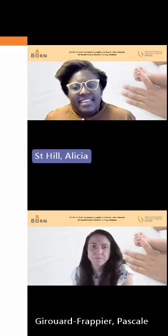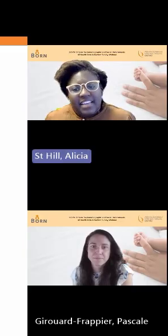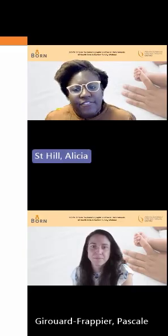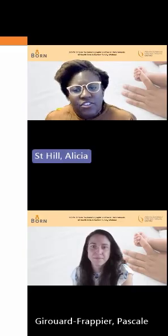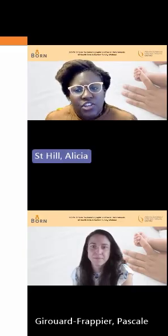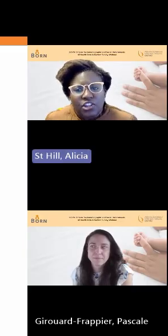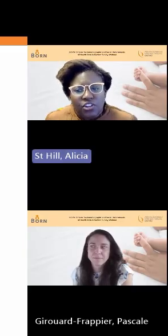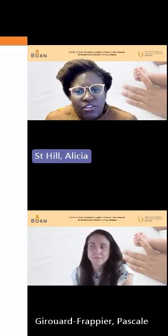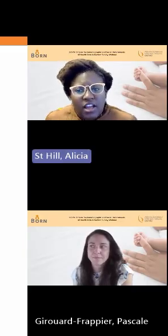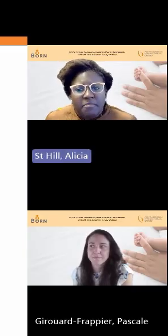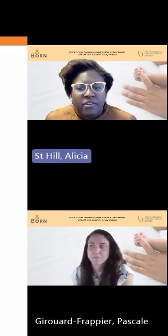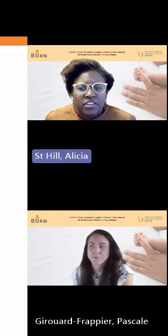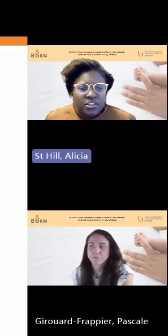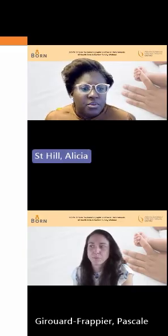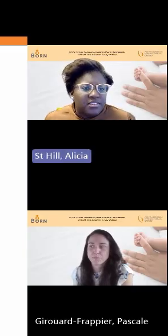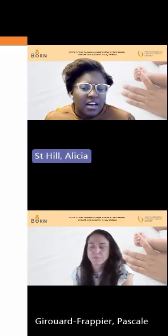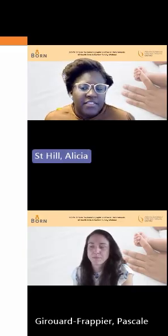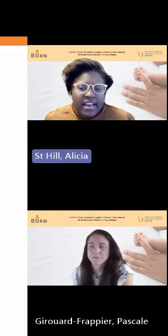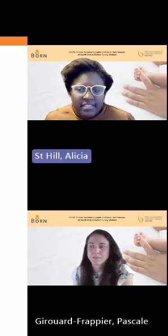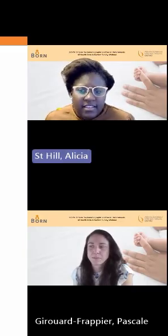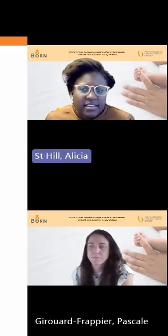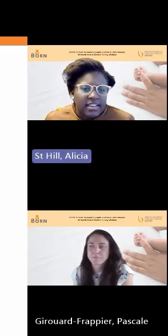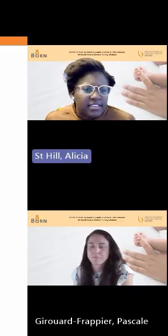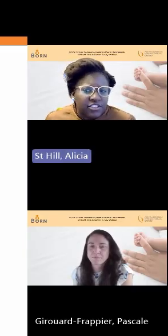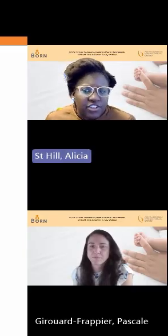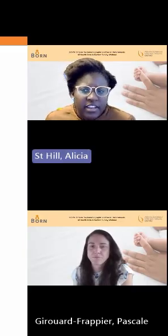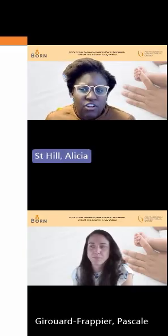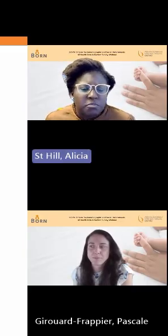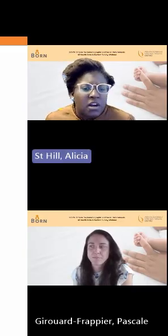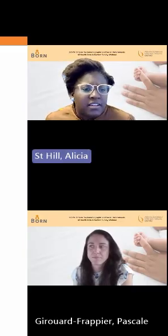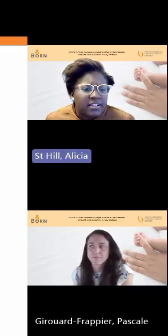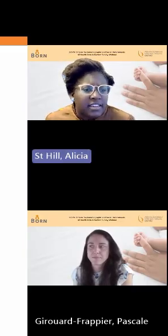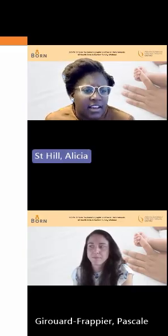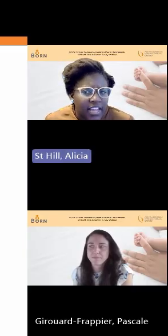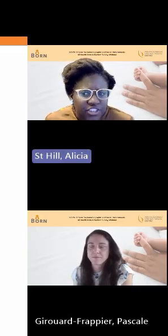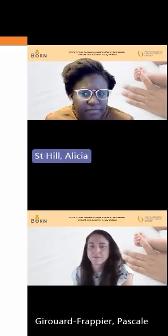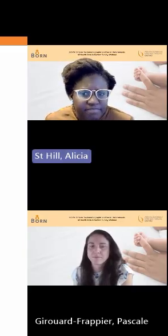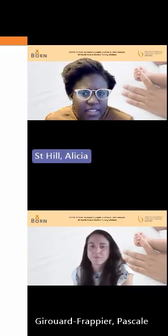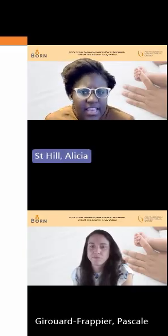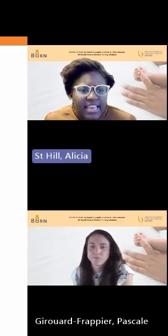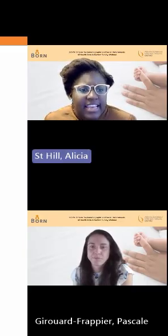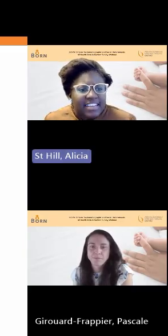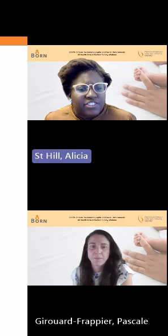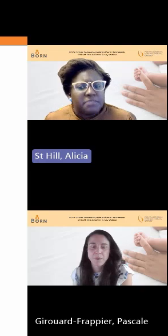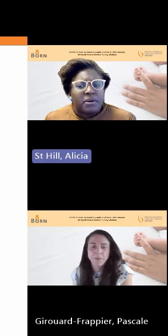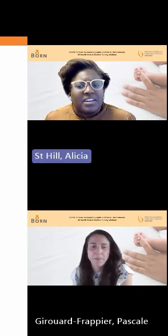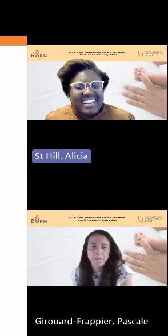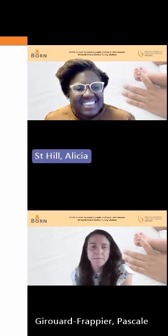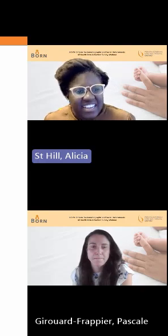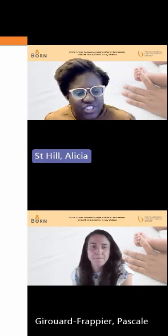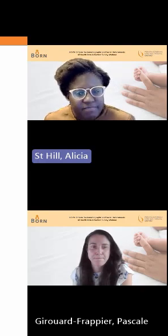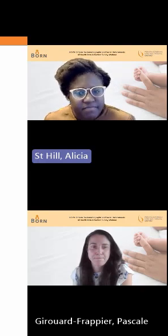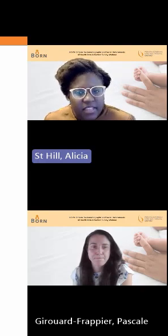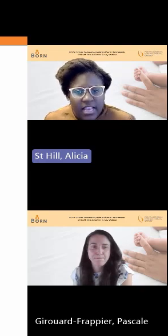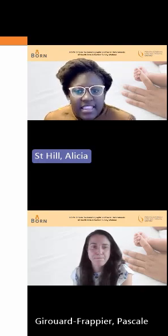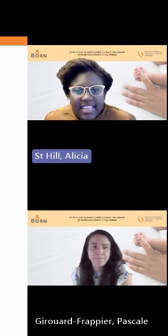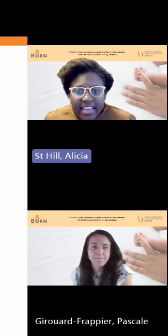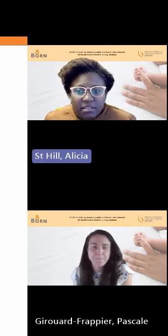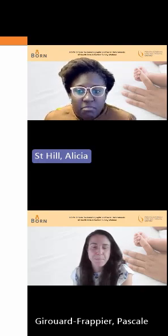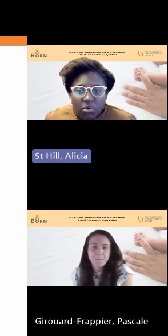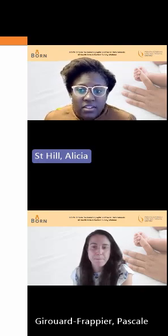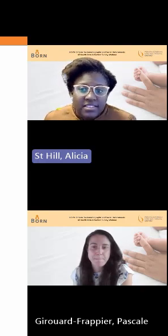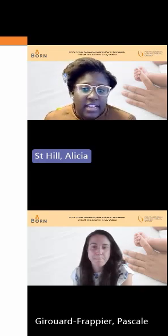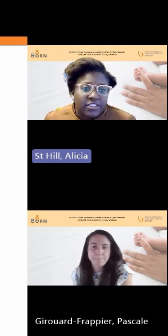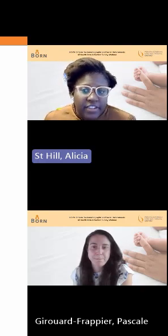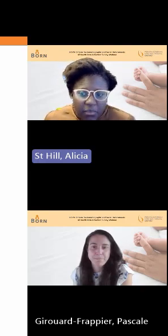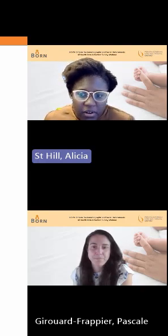But today's effort to learn about the use of SD and SDH data goes beyond data collection. It's actually about connection. The N